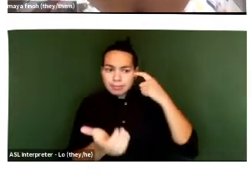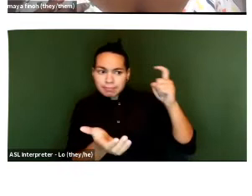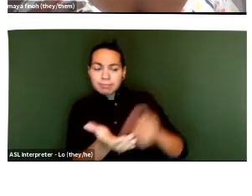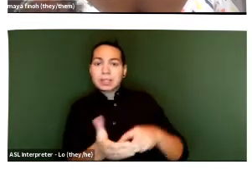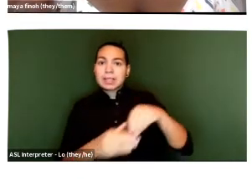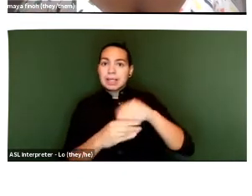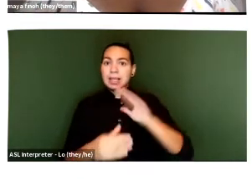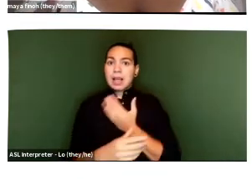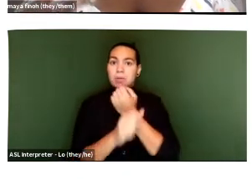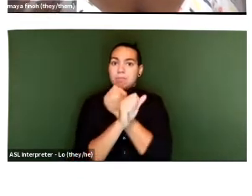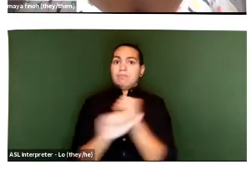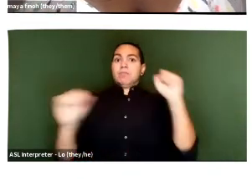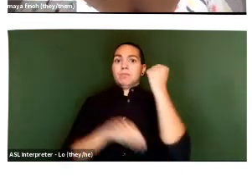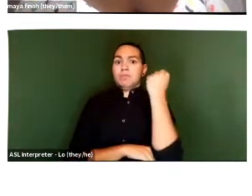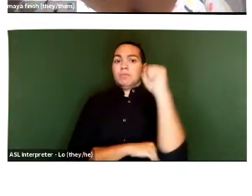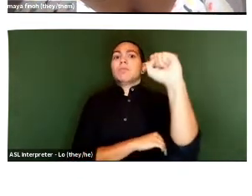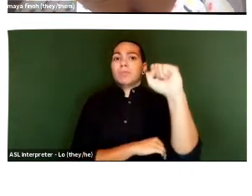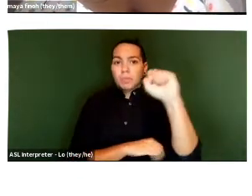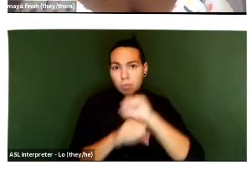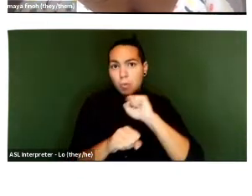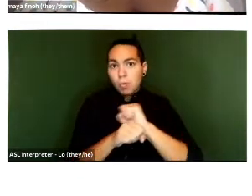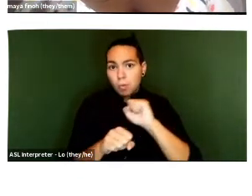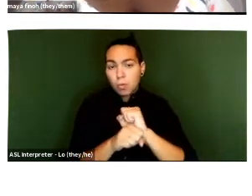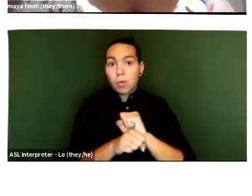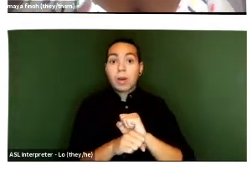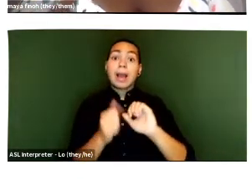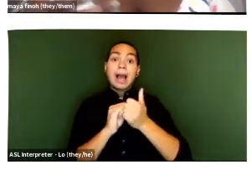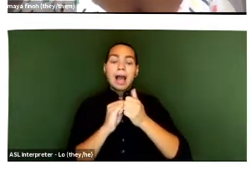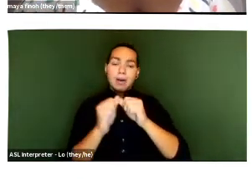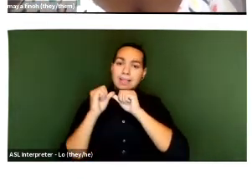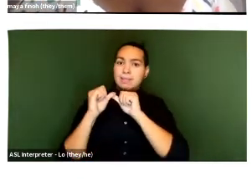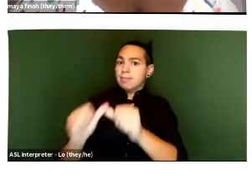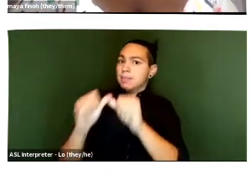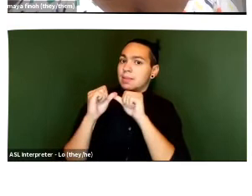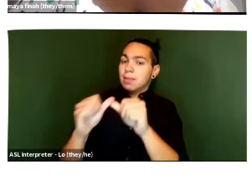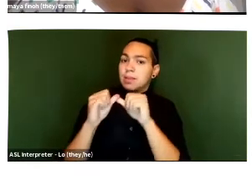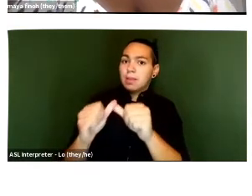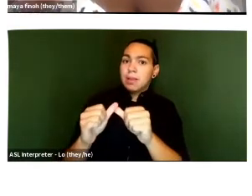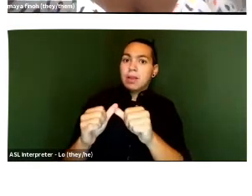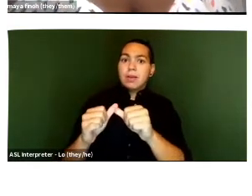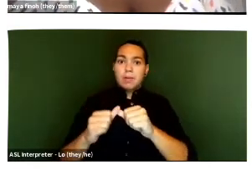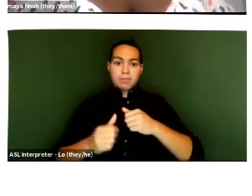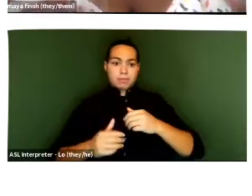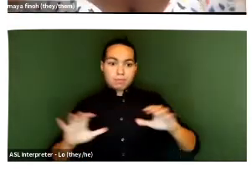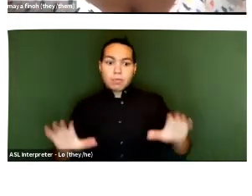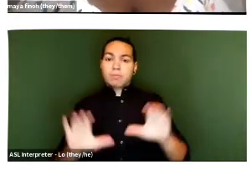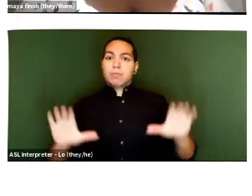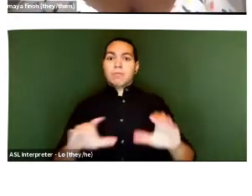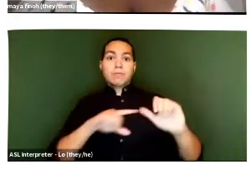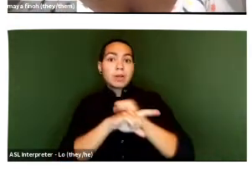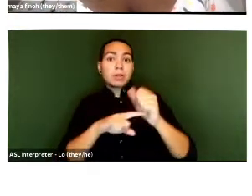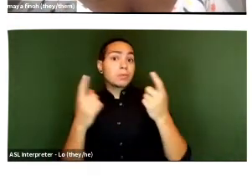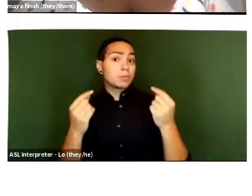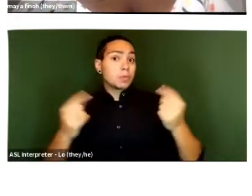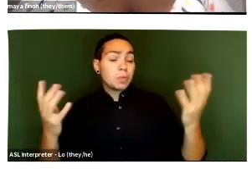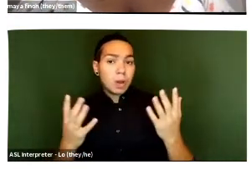work by engaging in the lifelong transformative practice of respecting all Black lives. So we're going to be moving through a